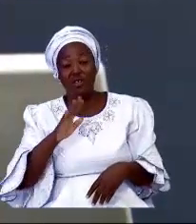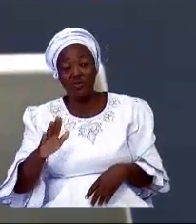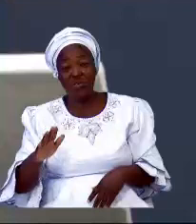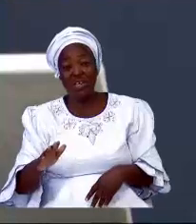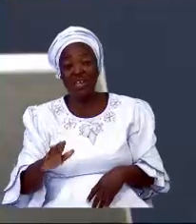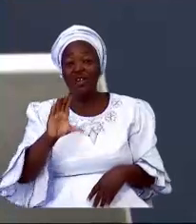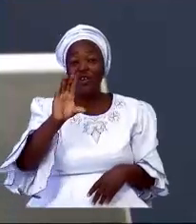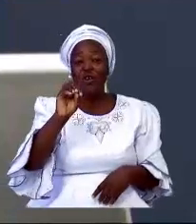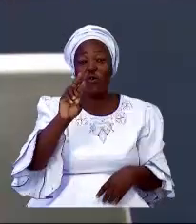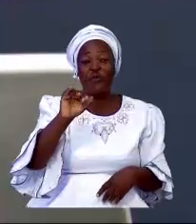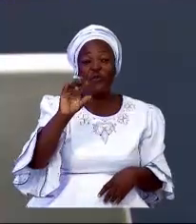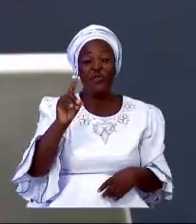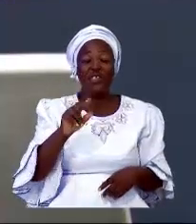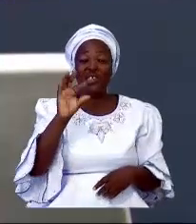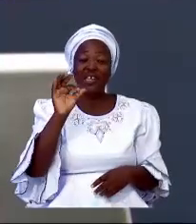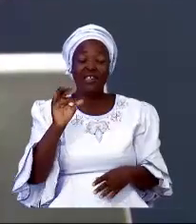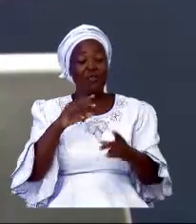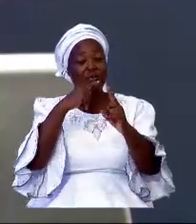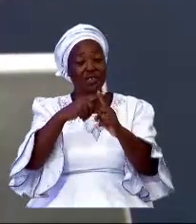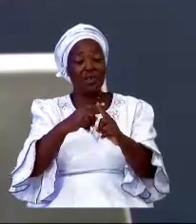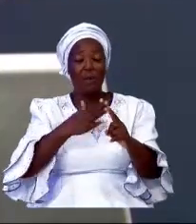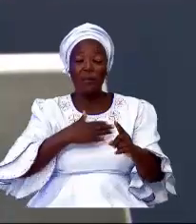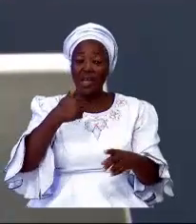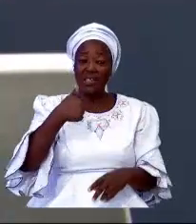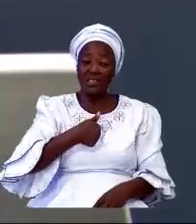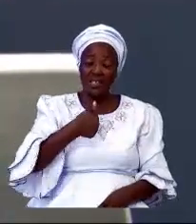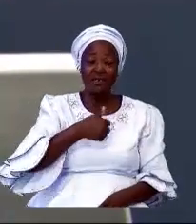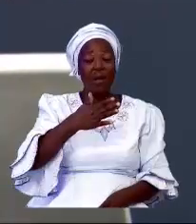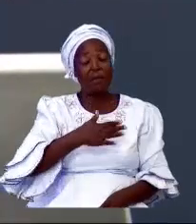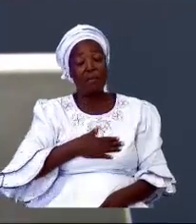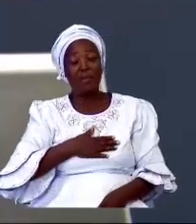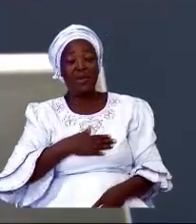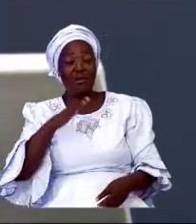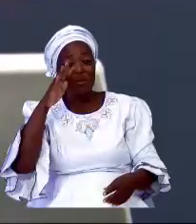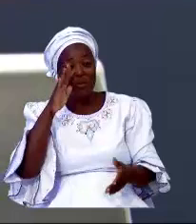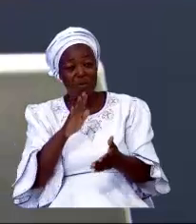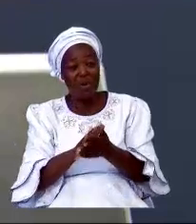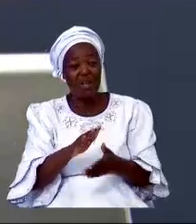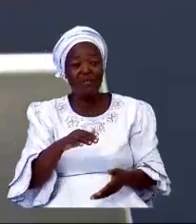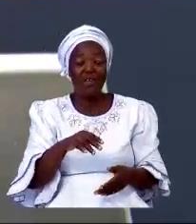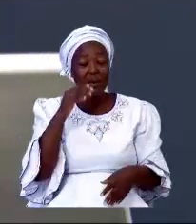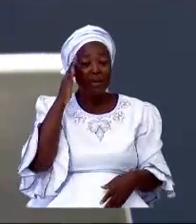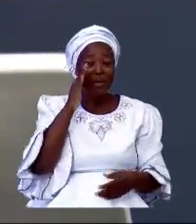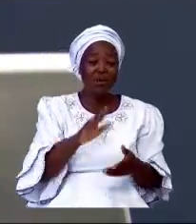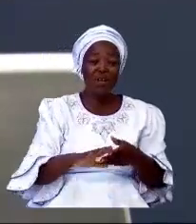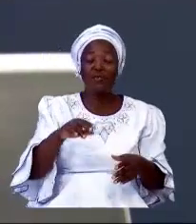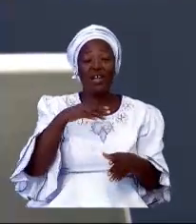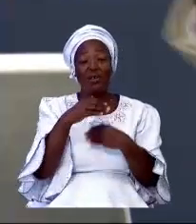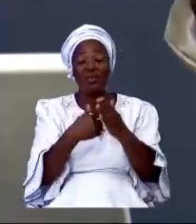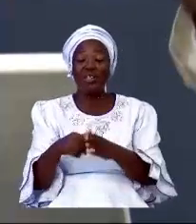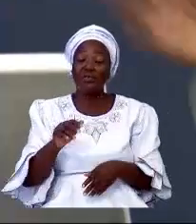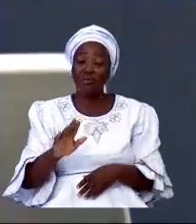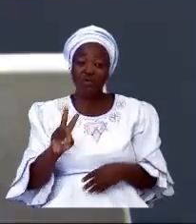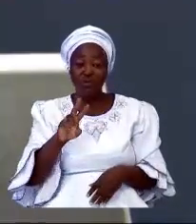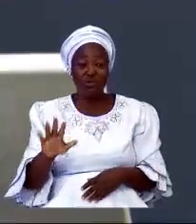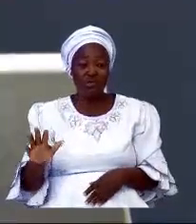two of my children, COVID-19 positive, and then myself, my wife, and the other